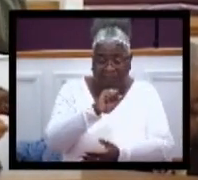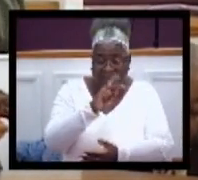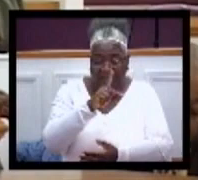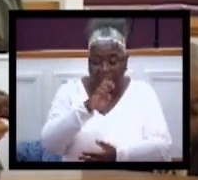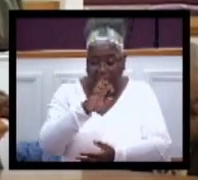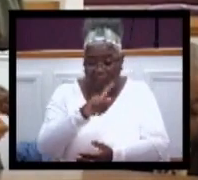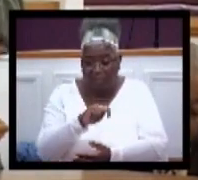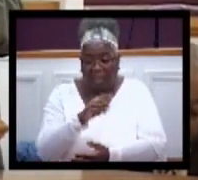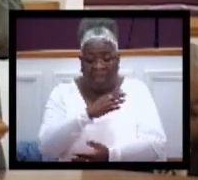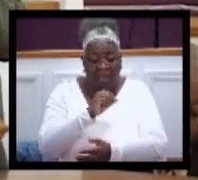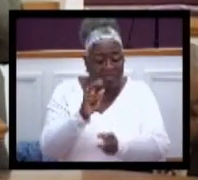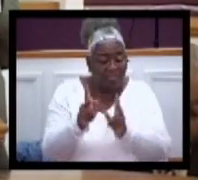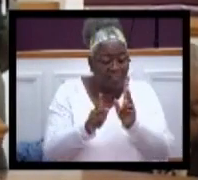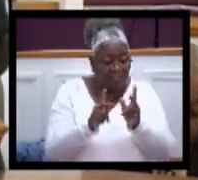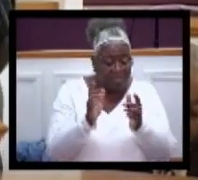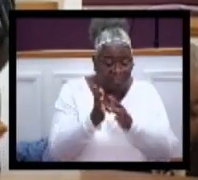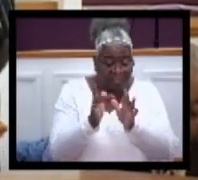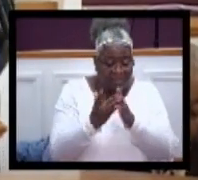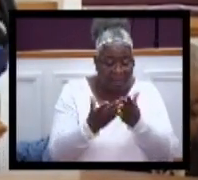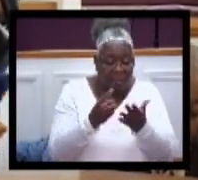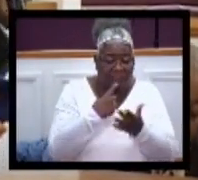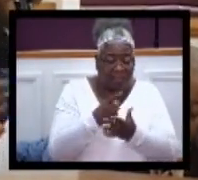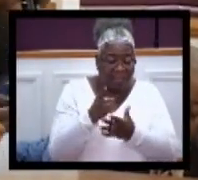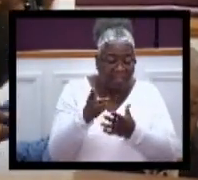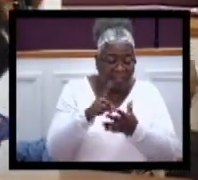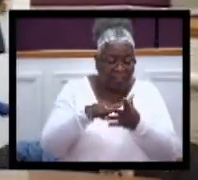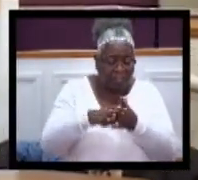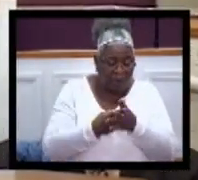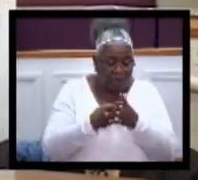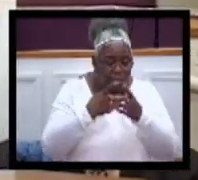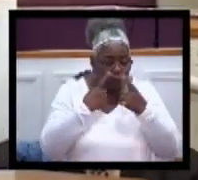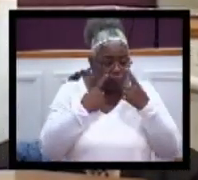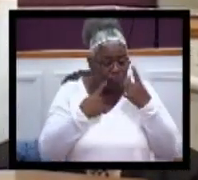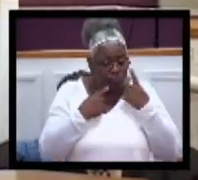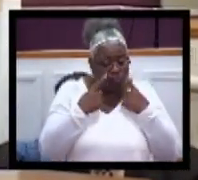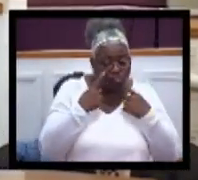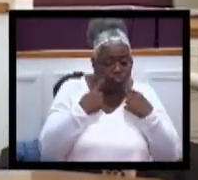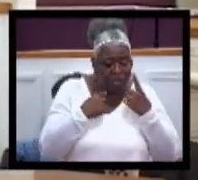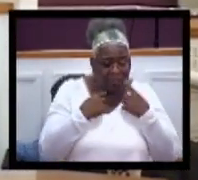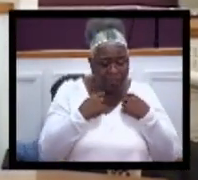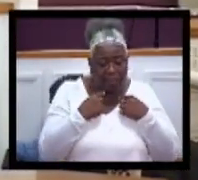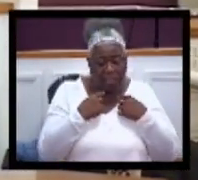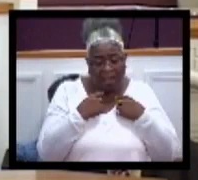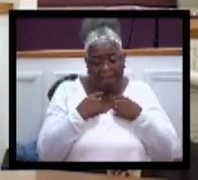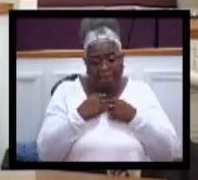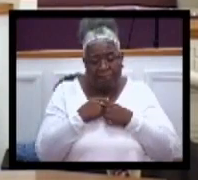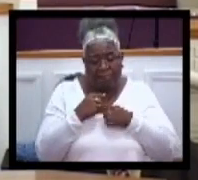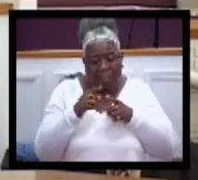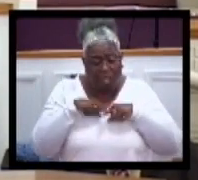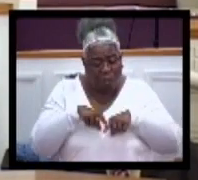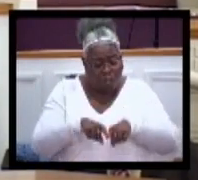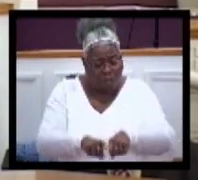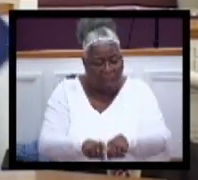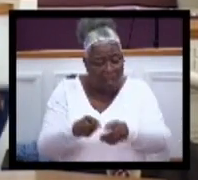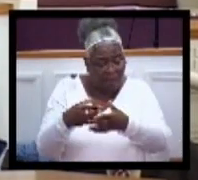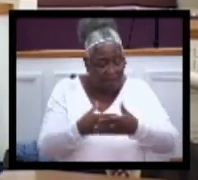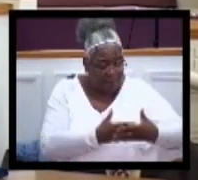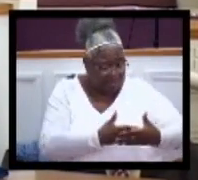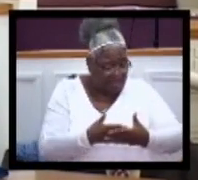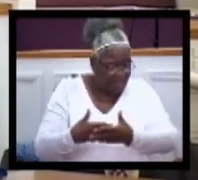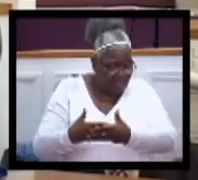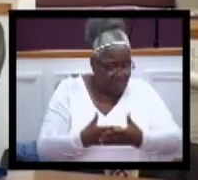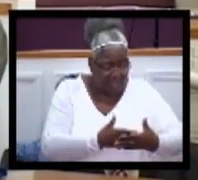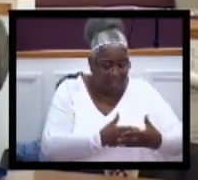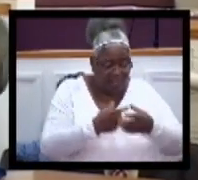the Bible says he starts to weep. He starts to cry. And while he's crying,